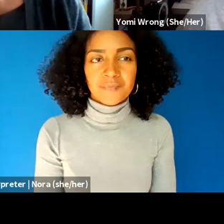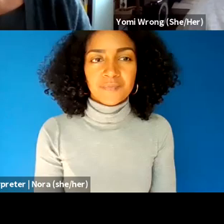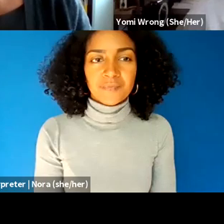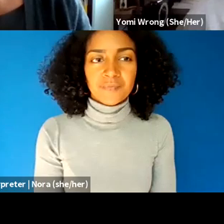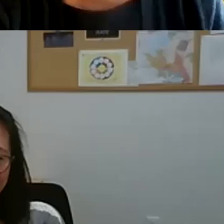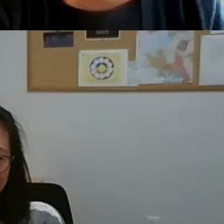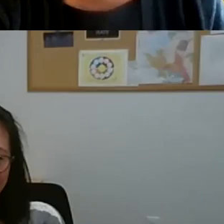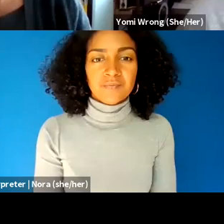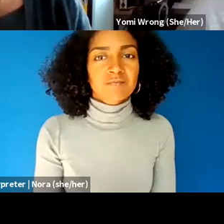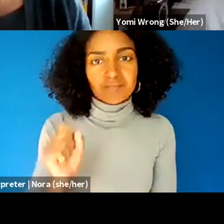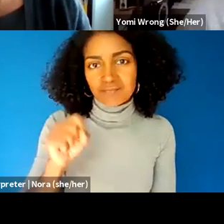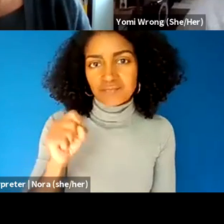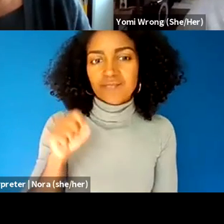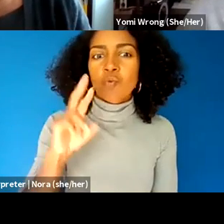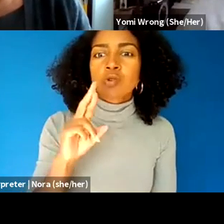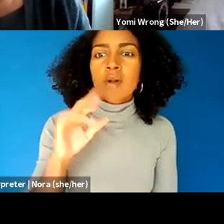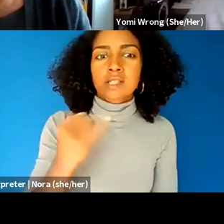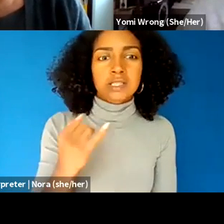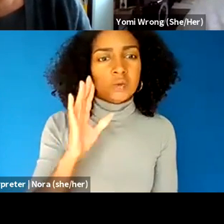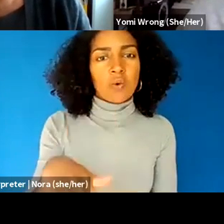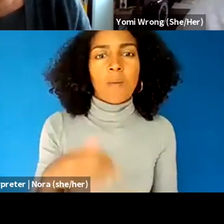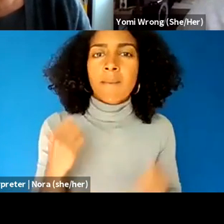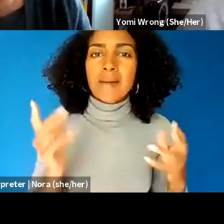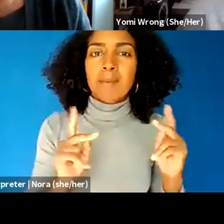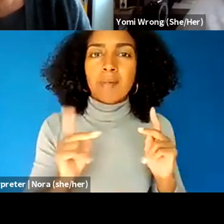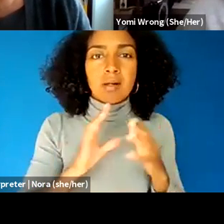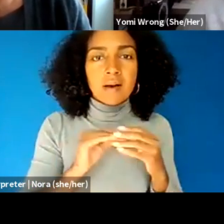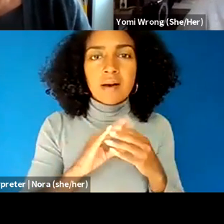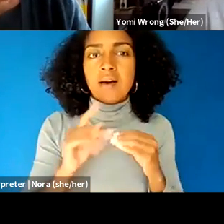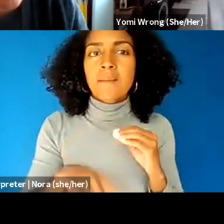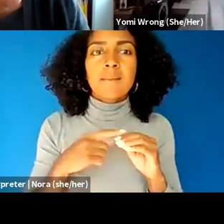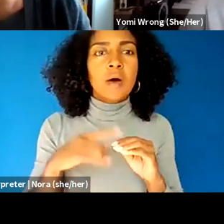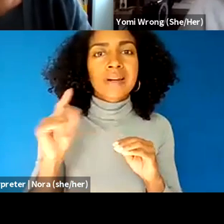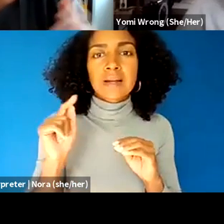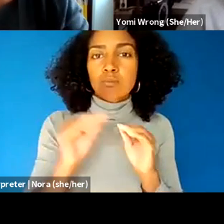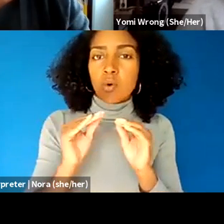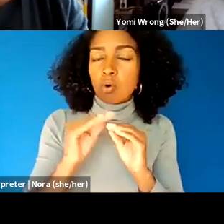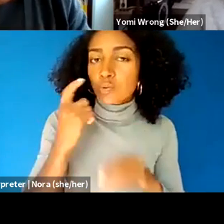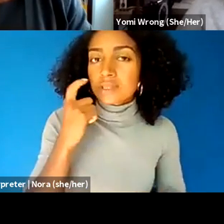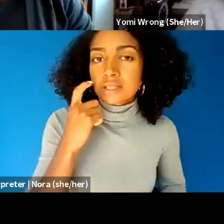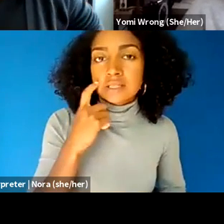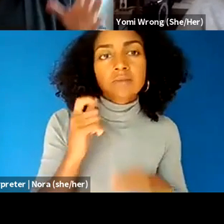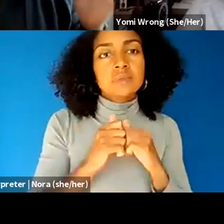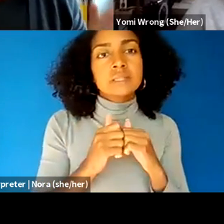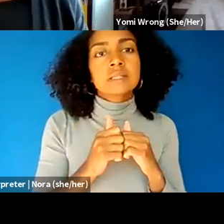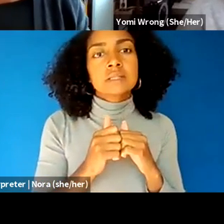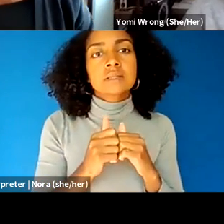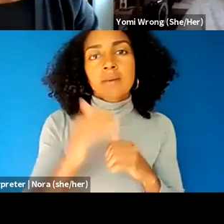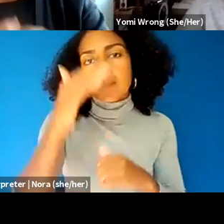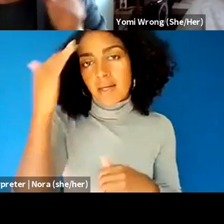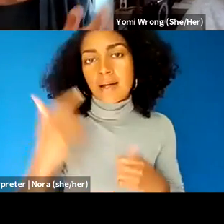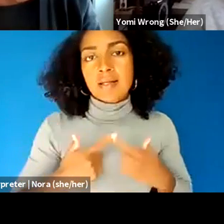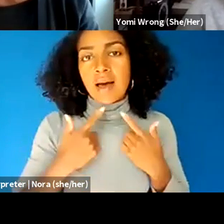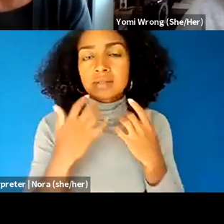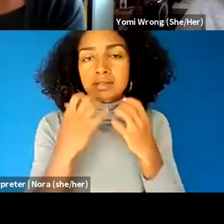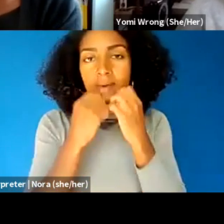Yeah, restorative justice. I know a lot of people are talking about it more recently, with the Black Lives Matter